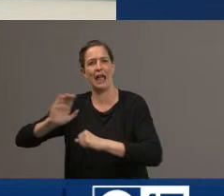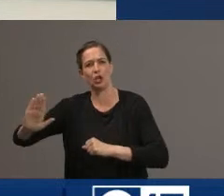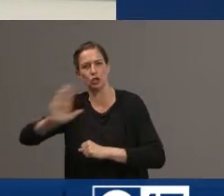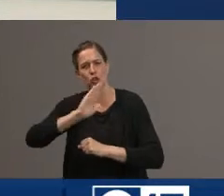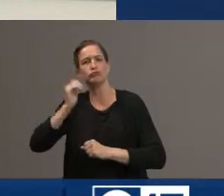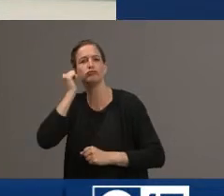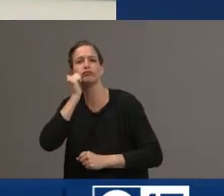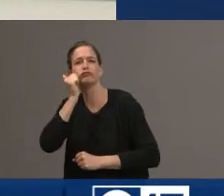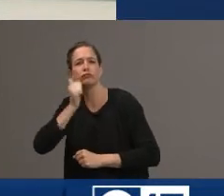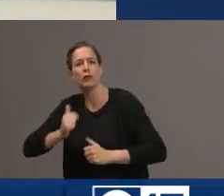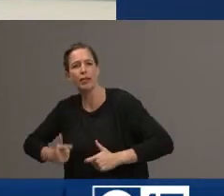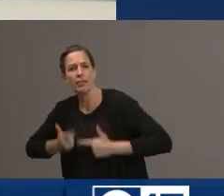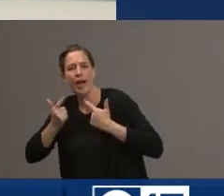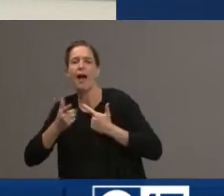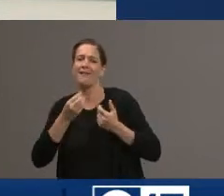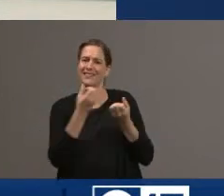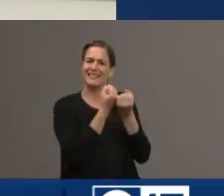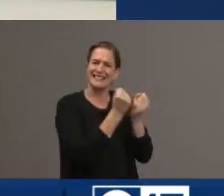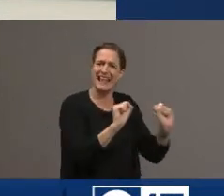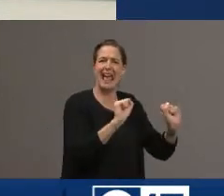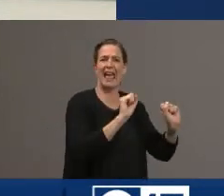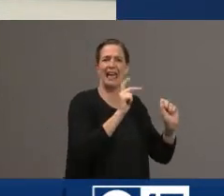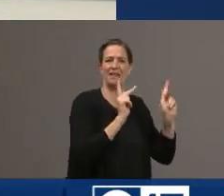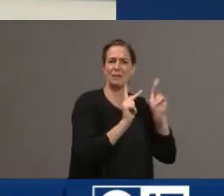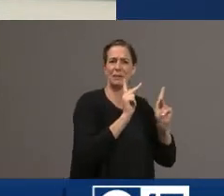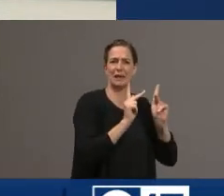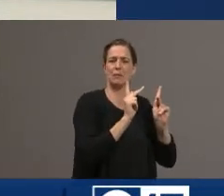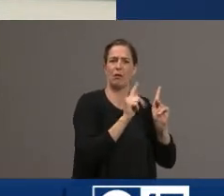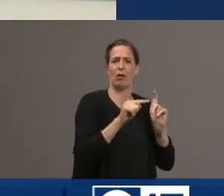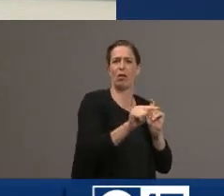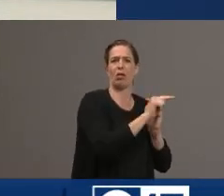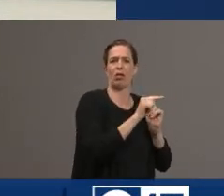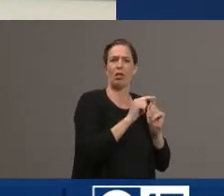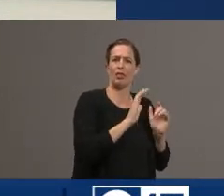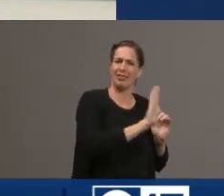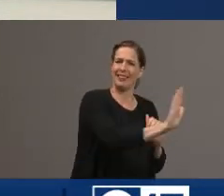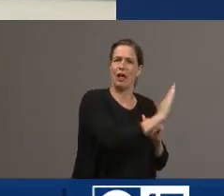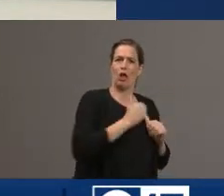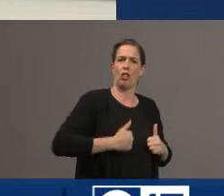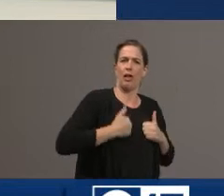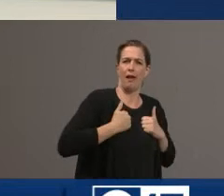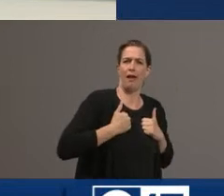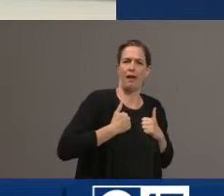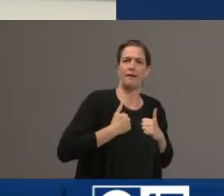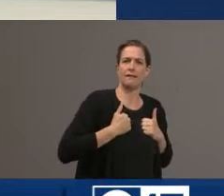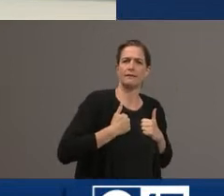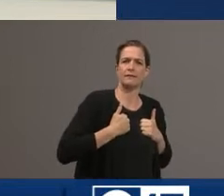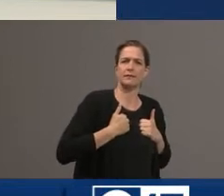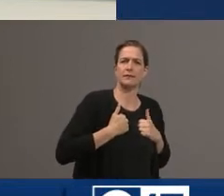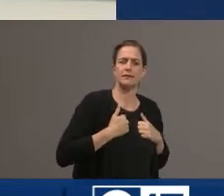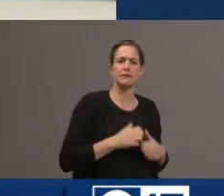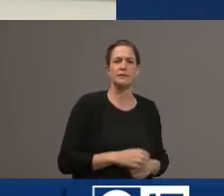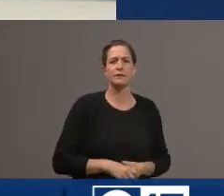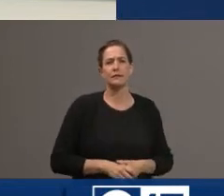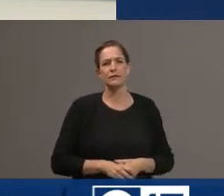a sprint. I think maybe a more apt analogy would be that this is